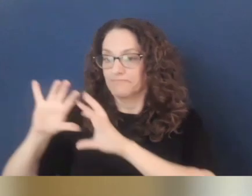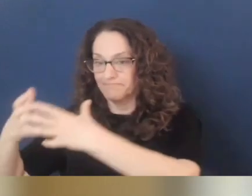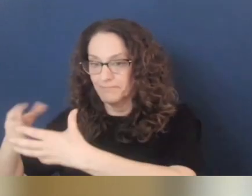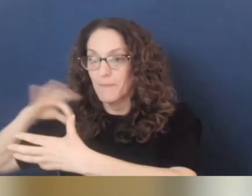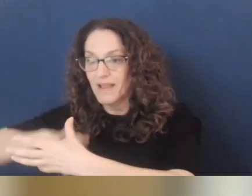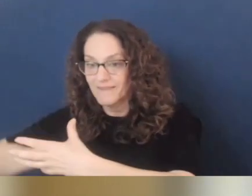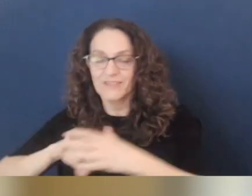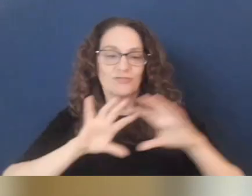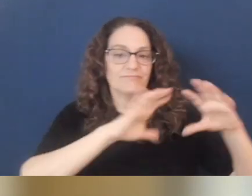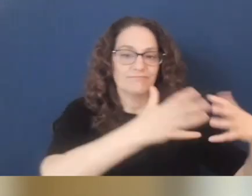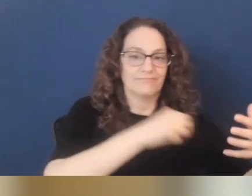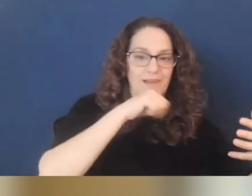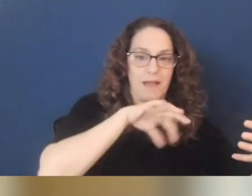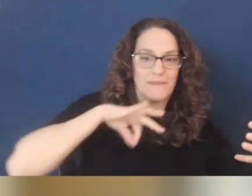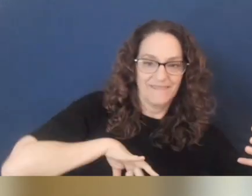wholesome, unwholesome.